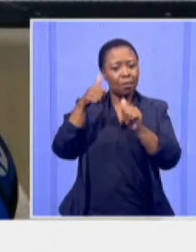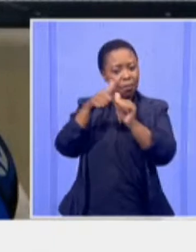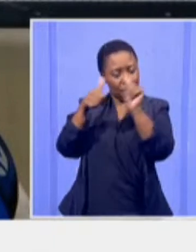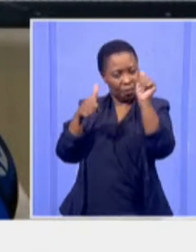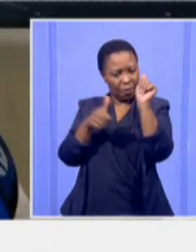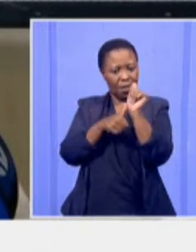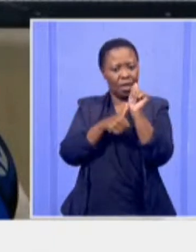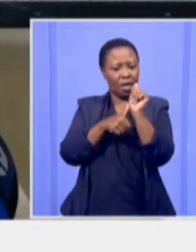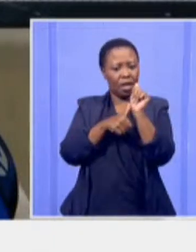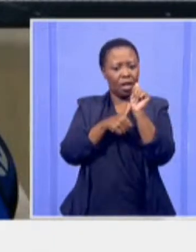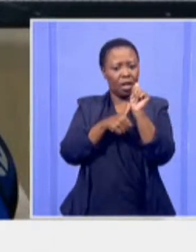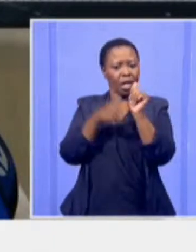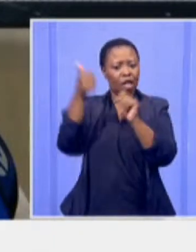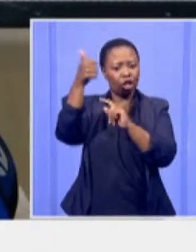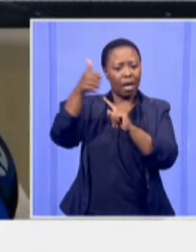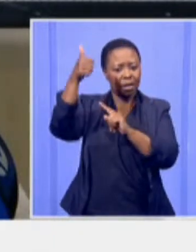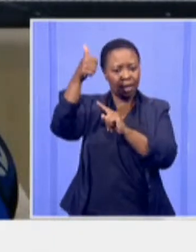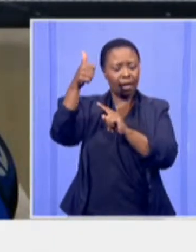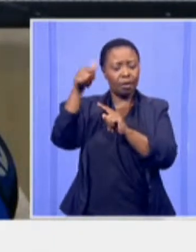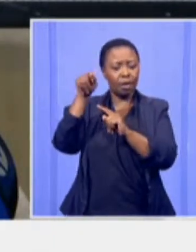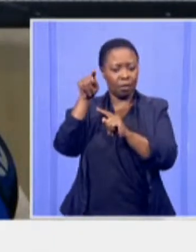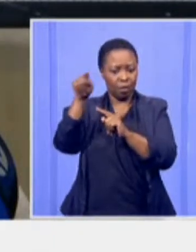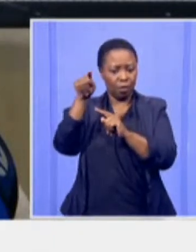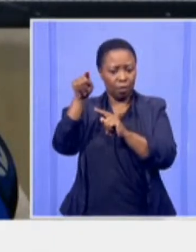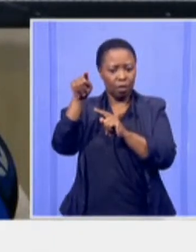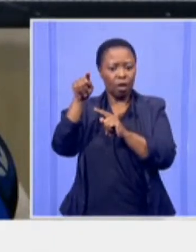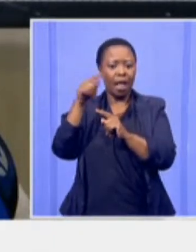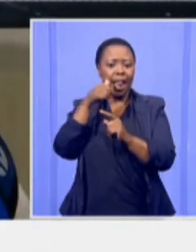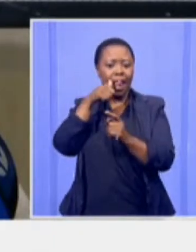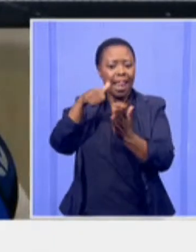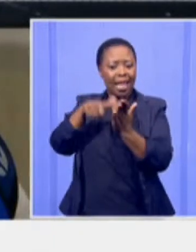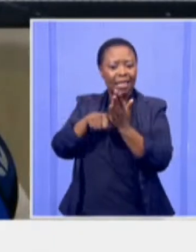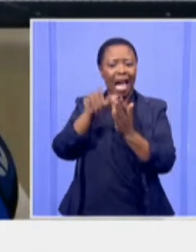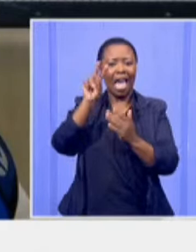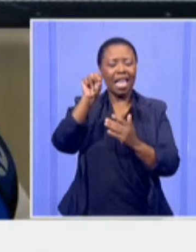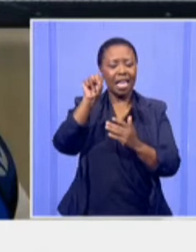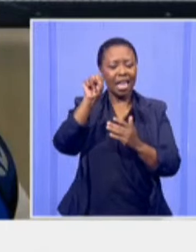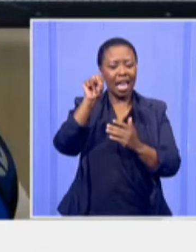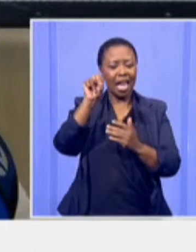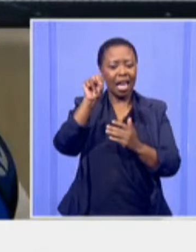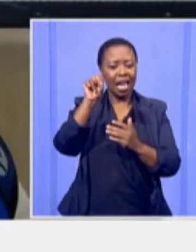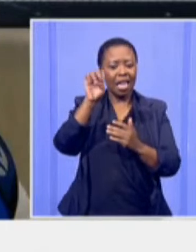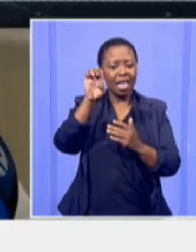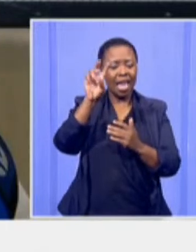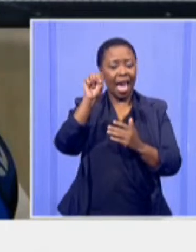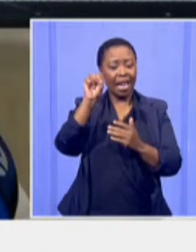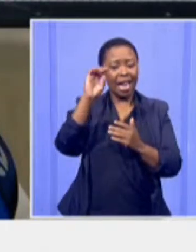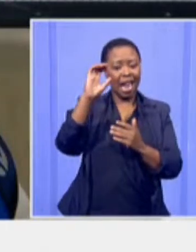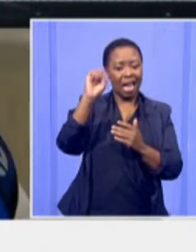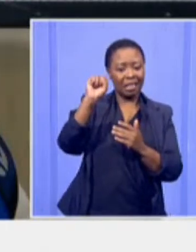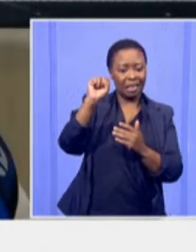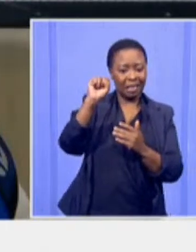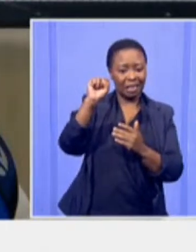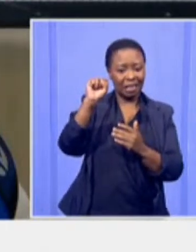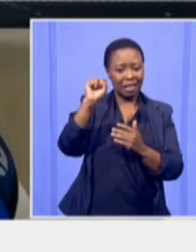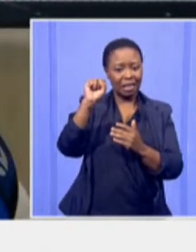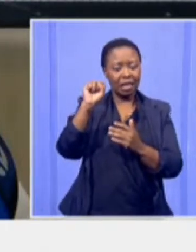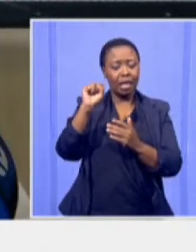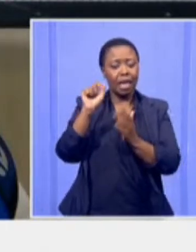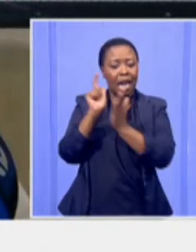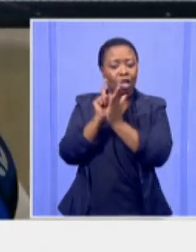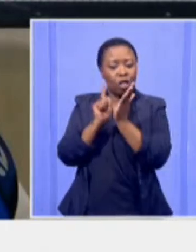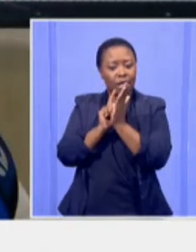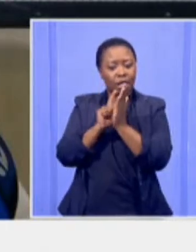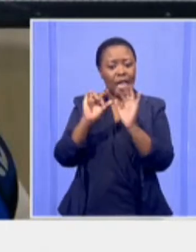to the meeting, we received a letter from ENS, which is the litigation company that Wits